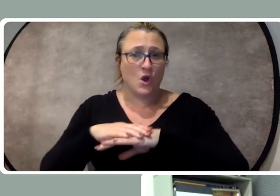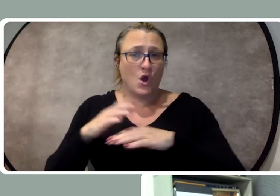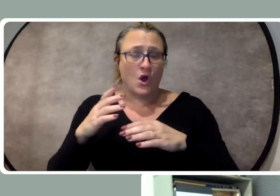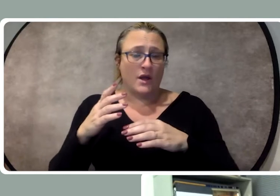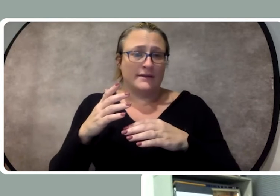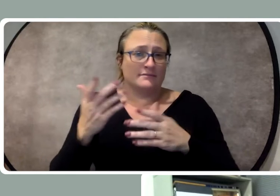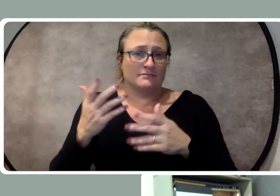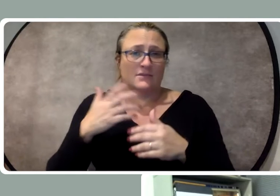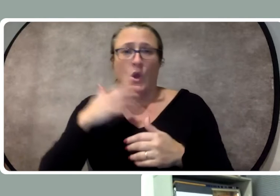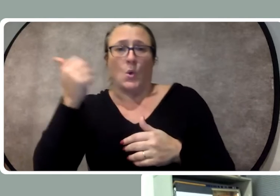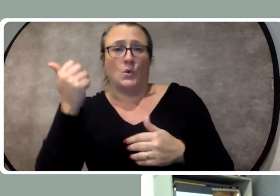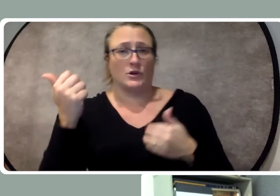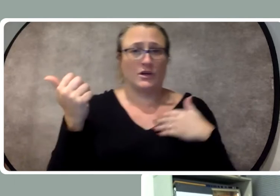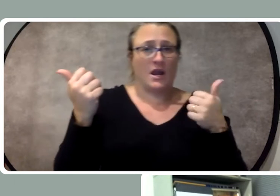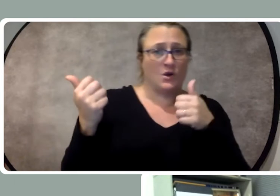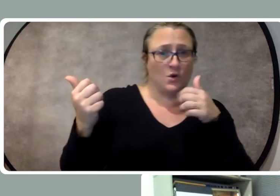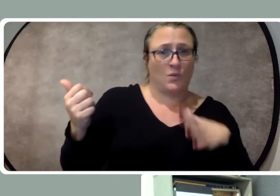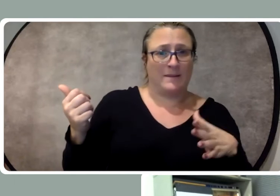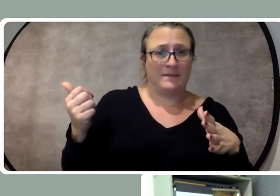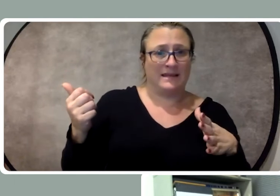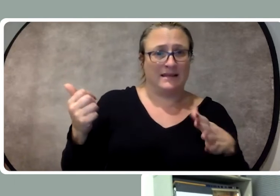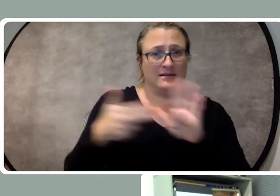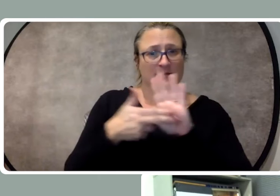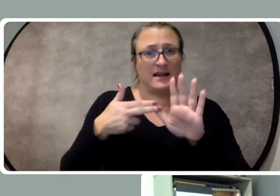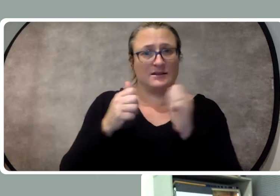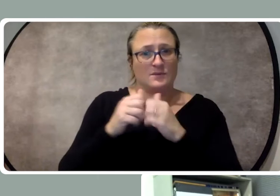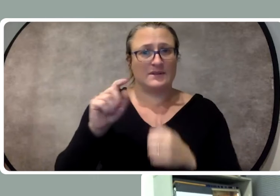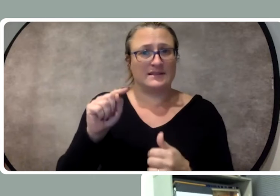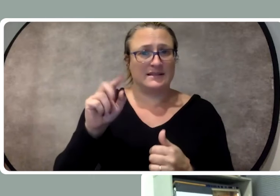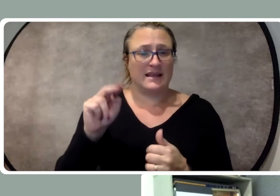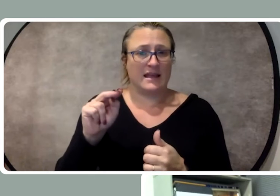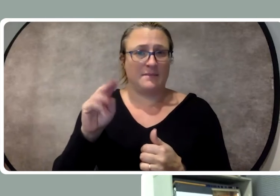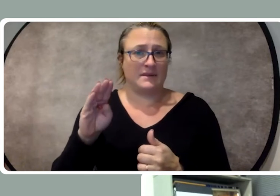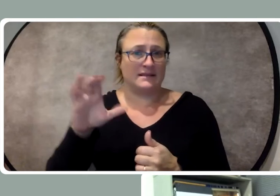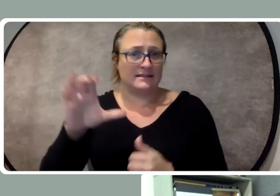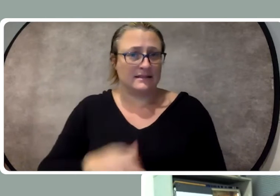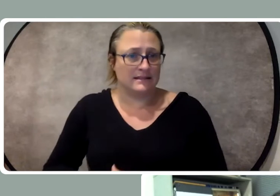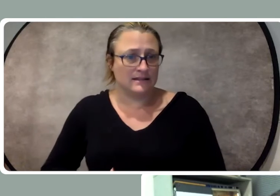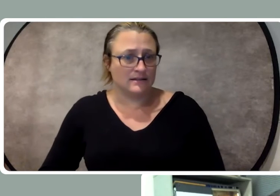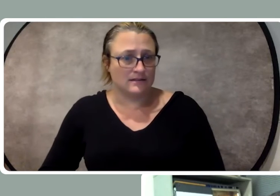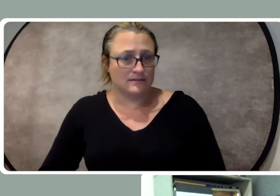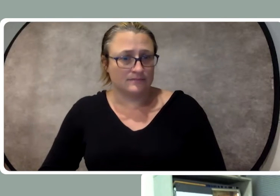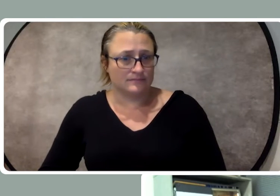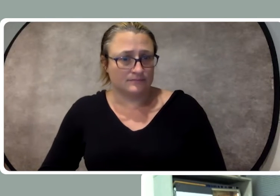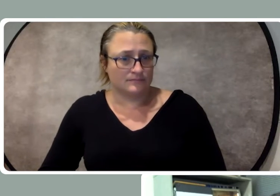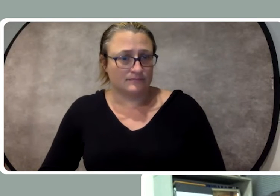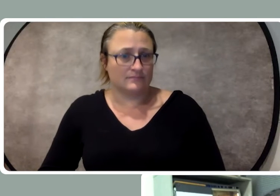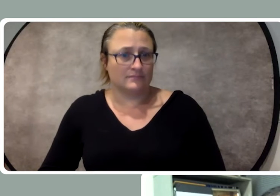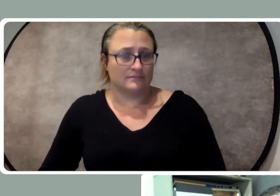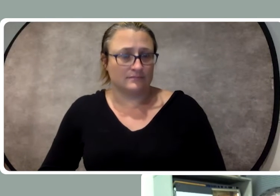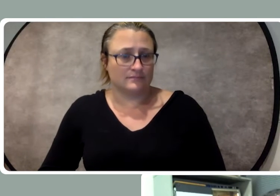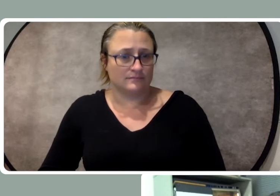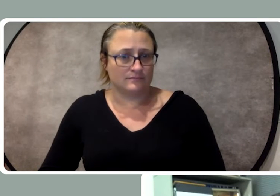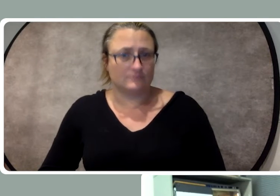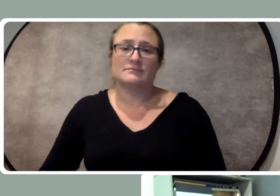outcomes for older women who are diagnosed with TNBC. We look at the